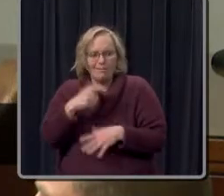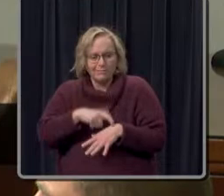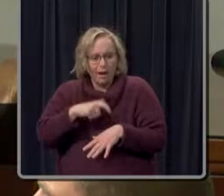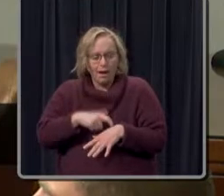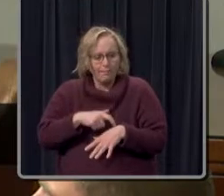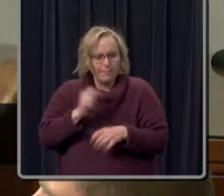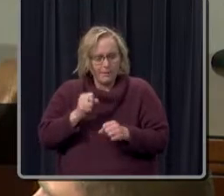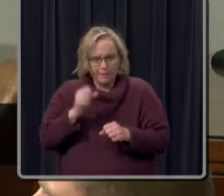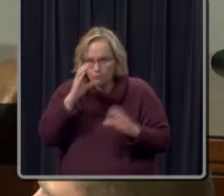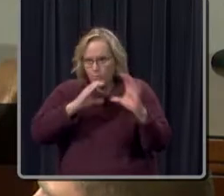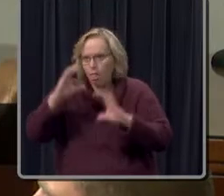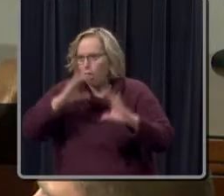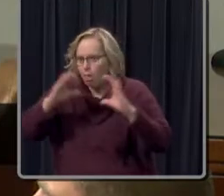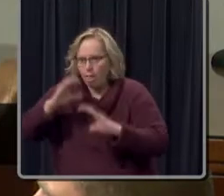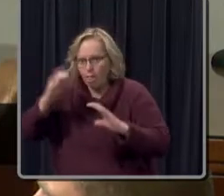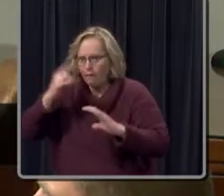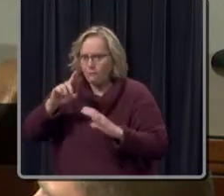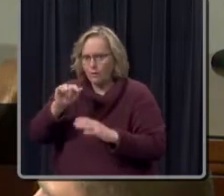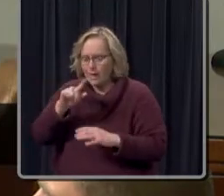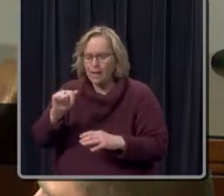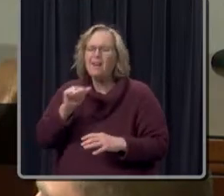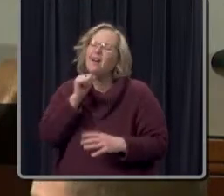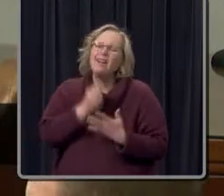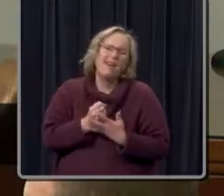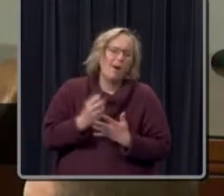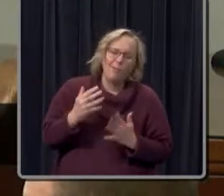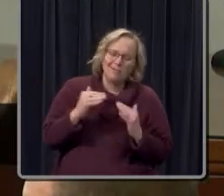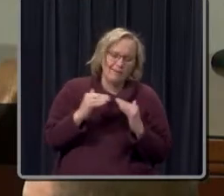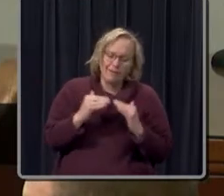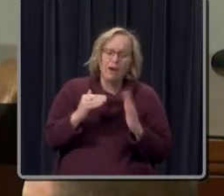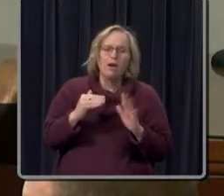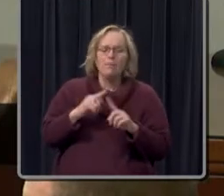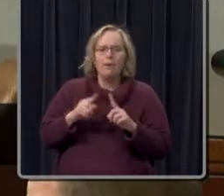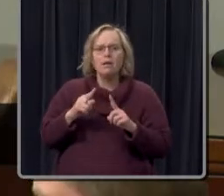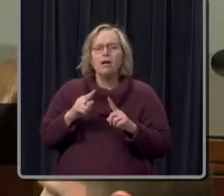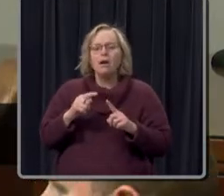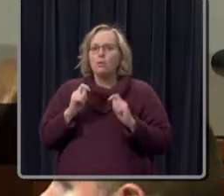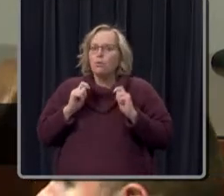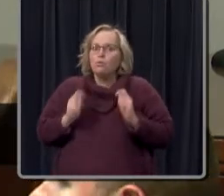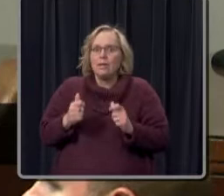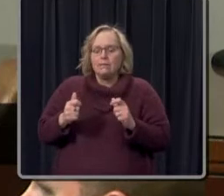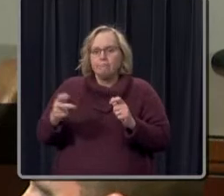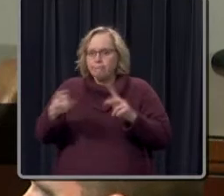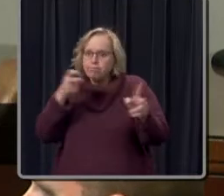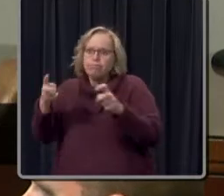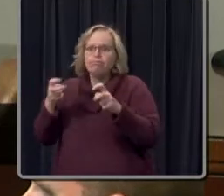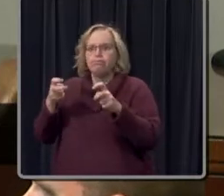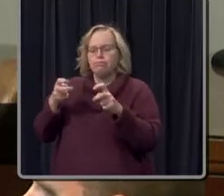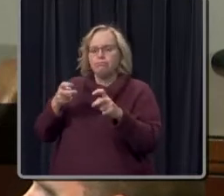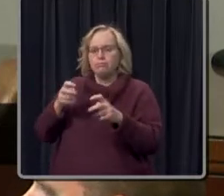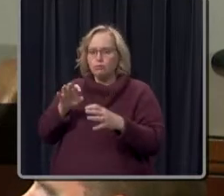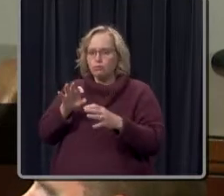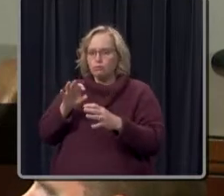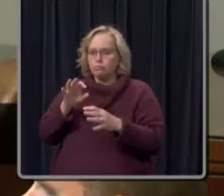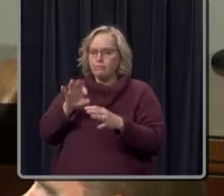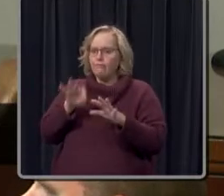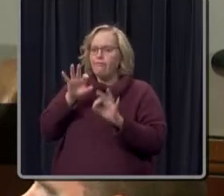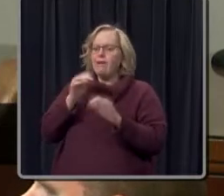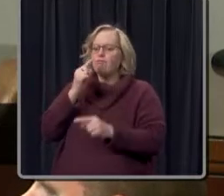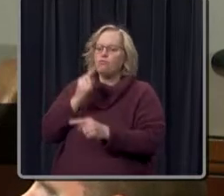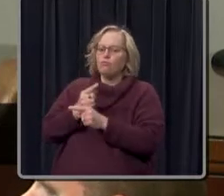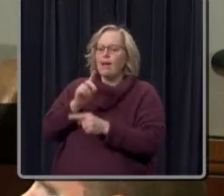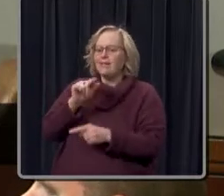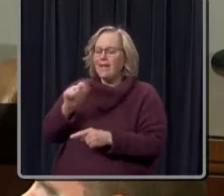time. And waste probably isn't the fair word, but just knowing it doesn't take a lot of time trying to find all the right data they need talking